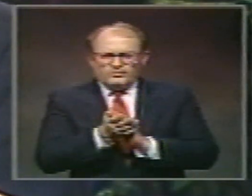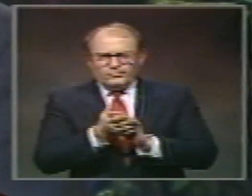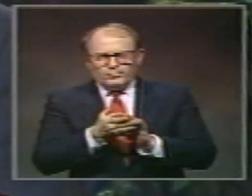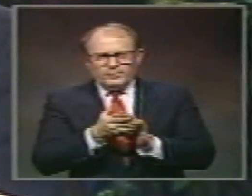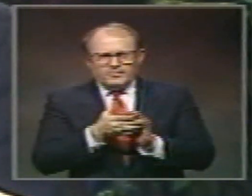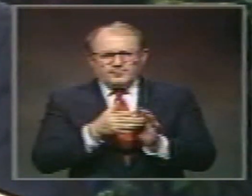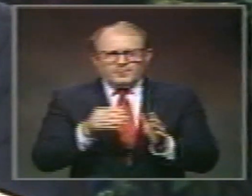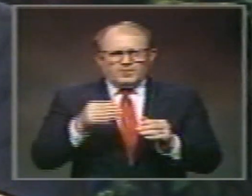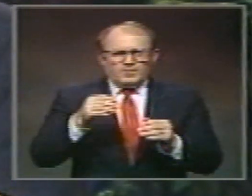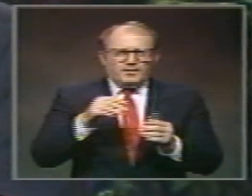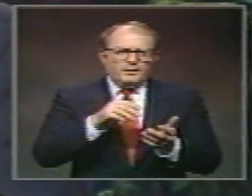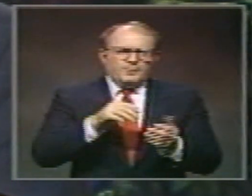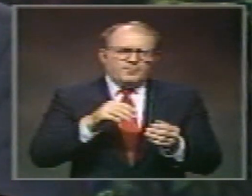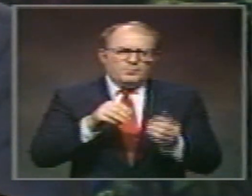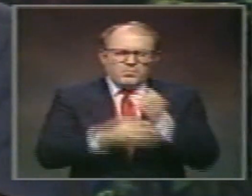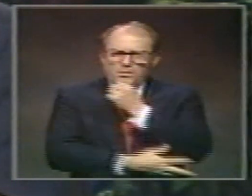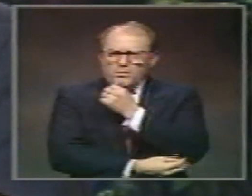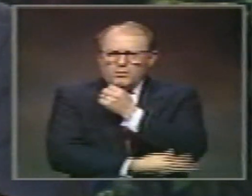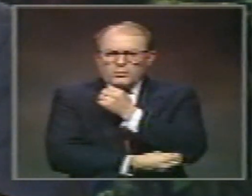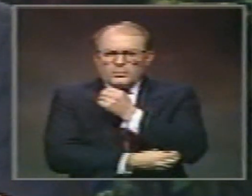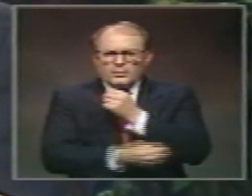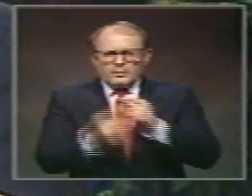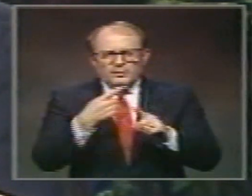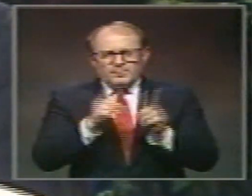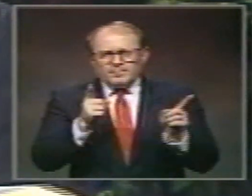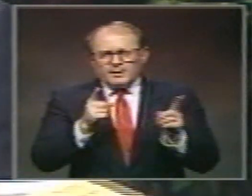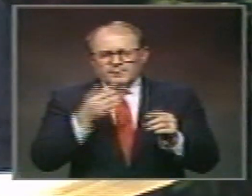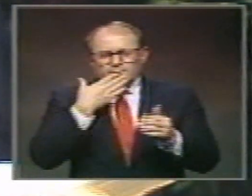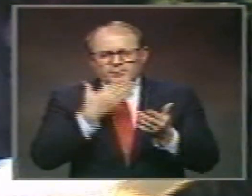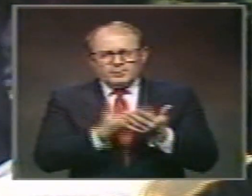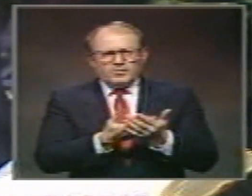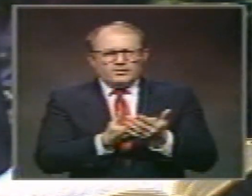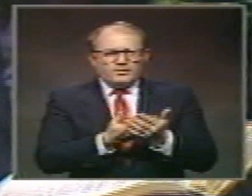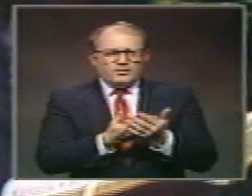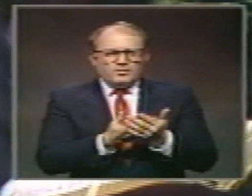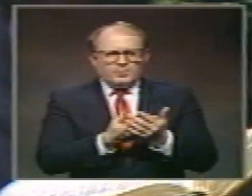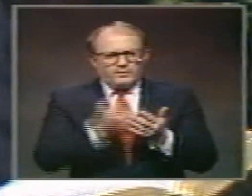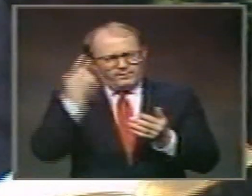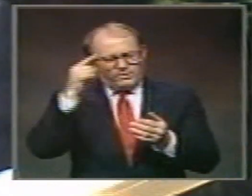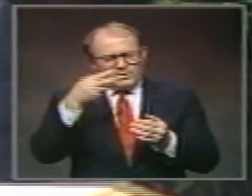But it's to his credit that he did. Why, his life had not